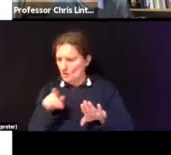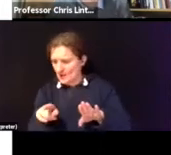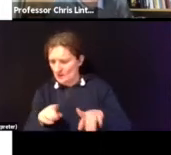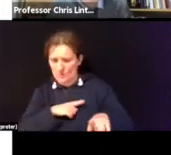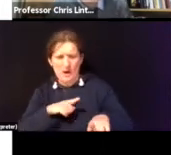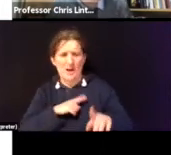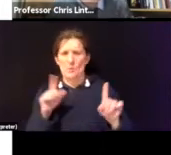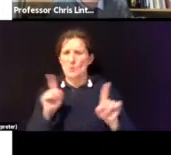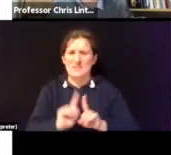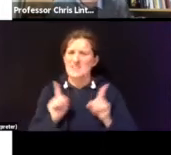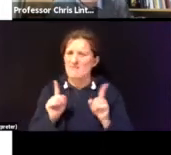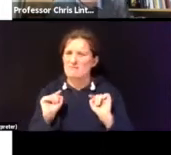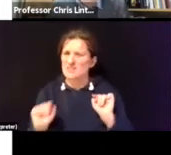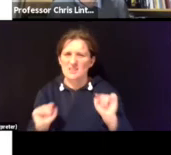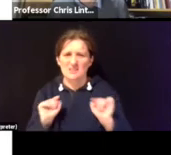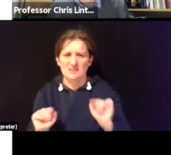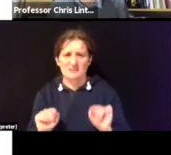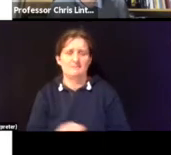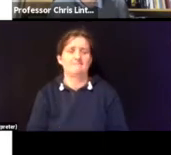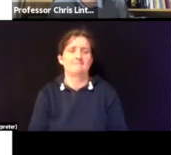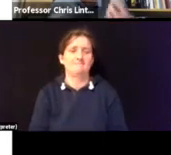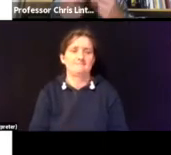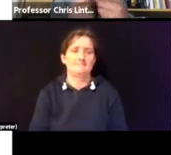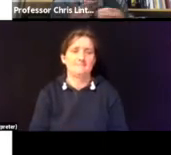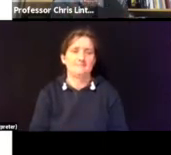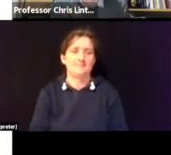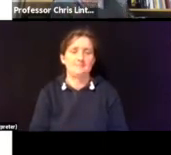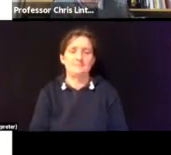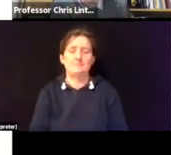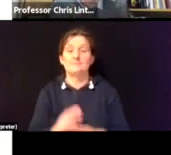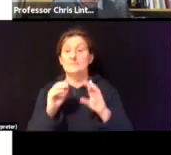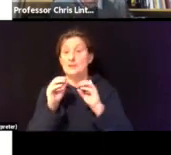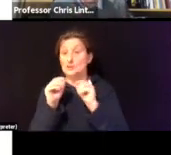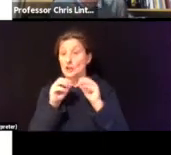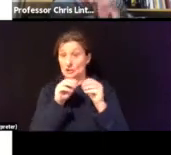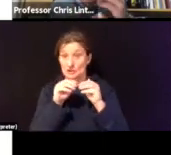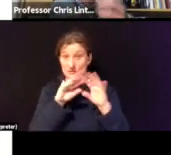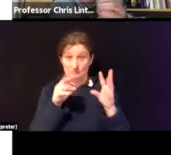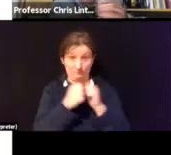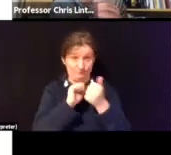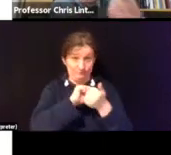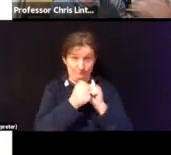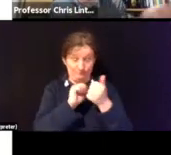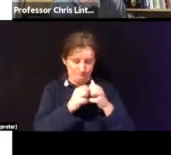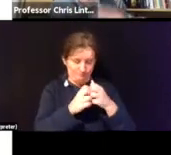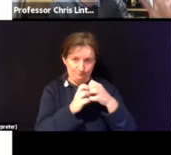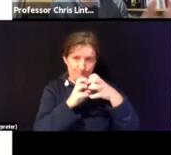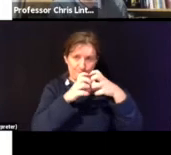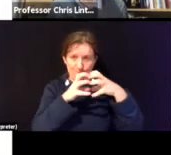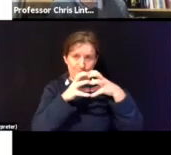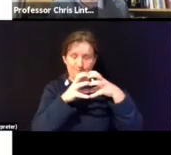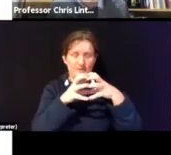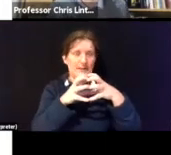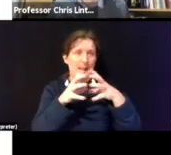on. We've got this process by which your dust grains clump together. That forms a rocky core, like